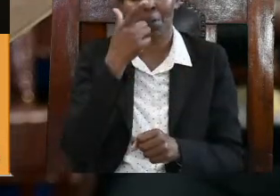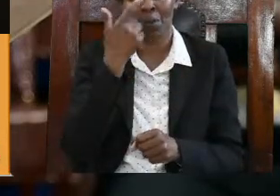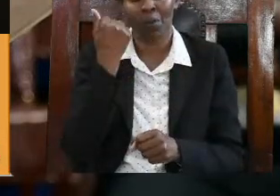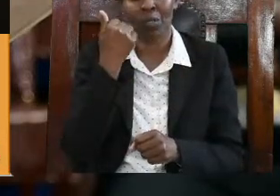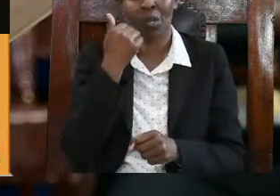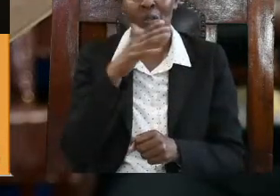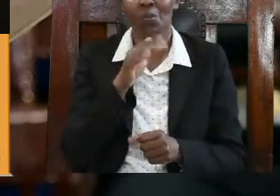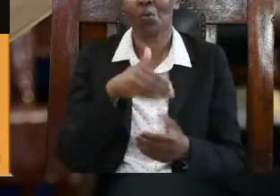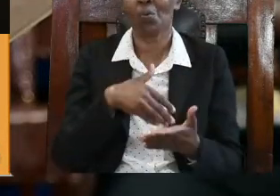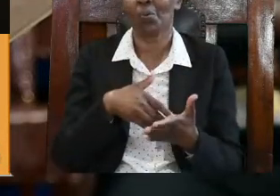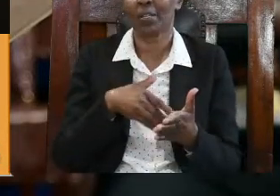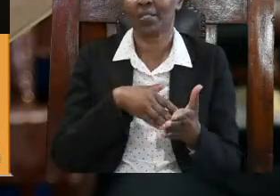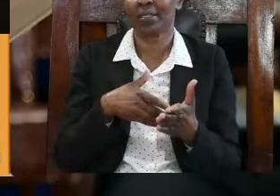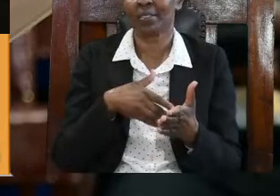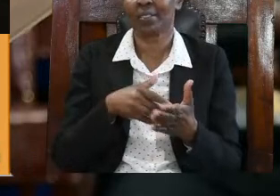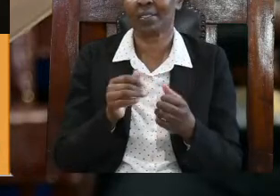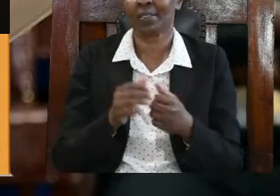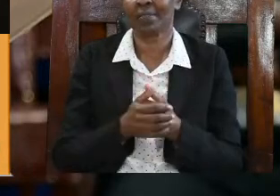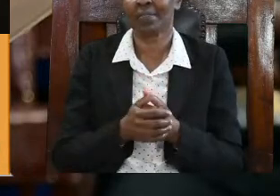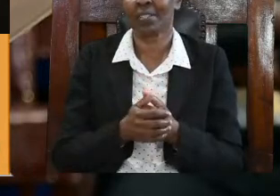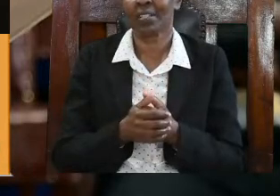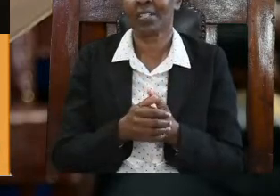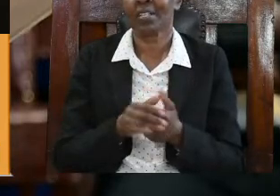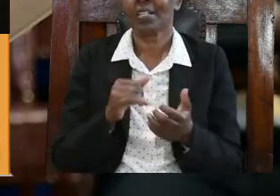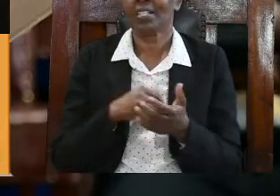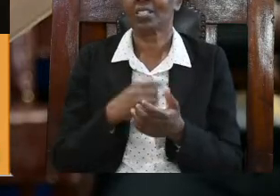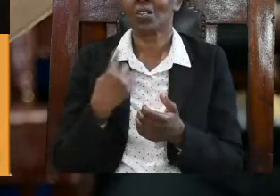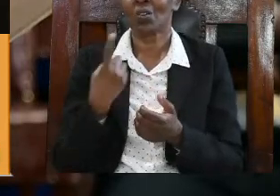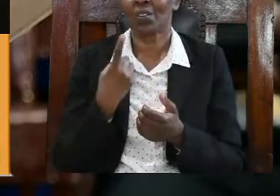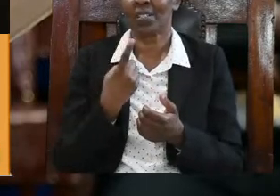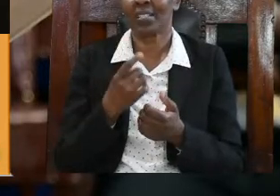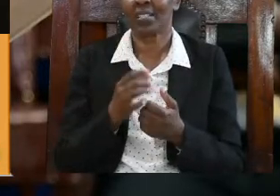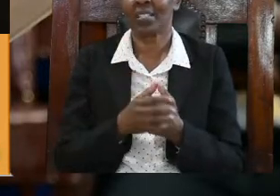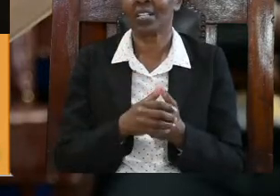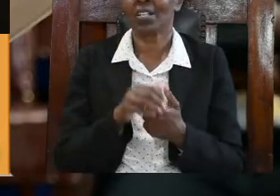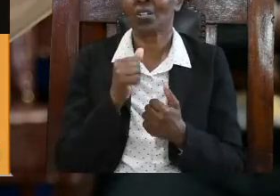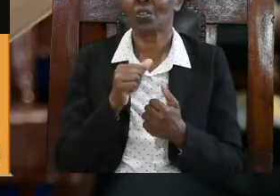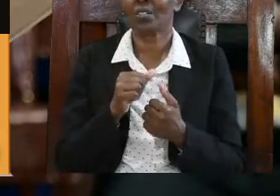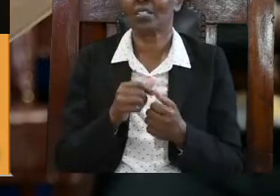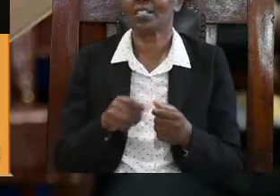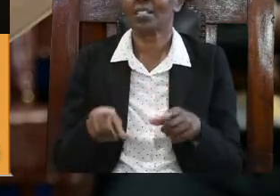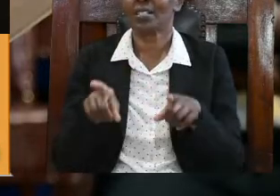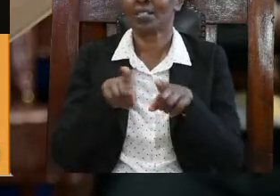just having. Your weakness is only that you're not having a position